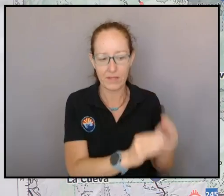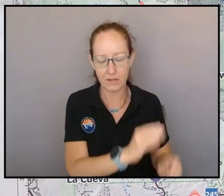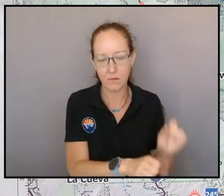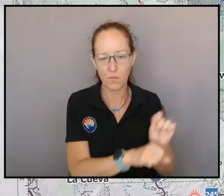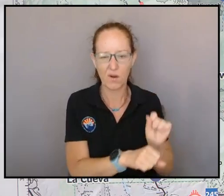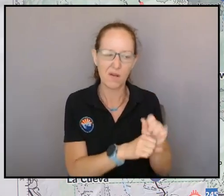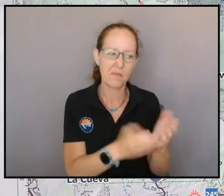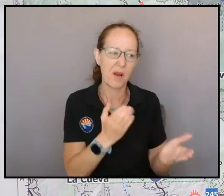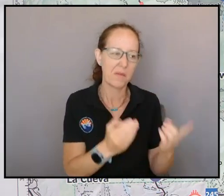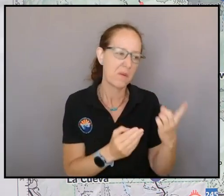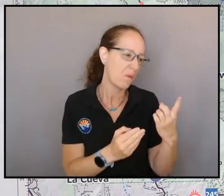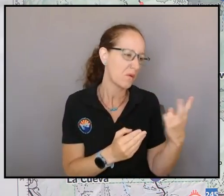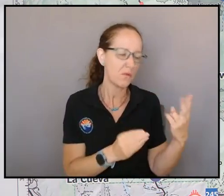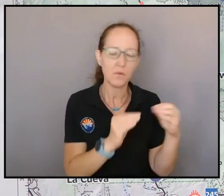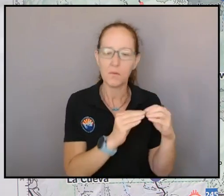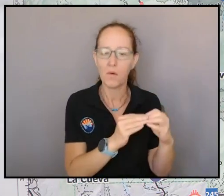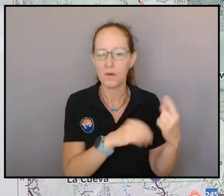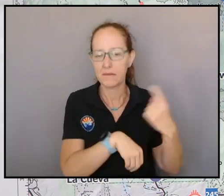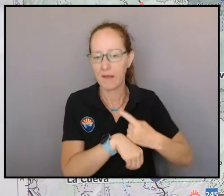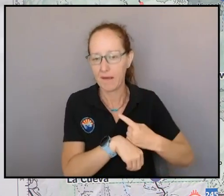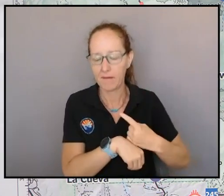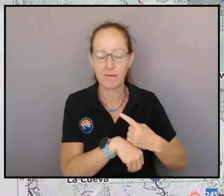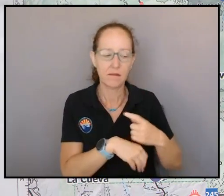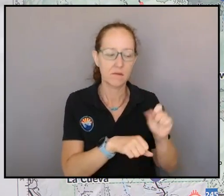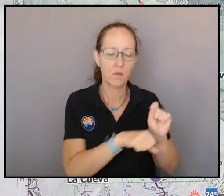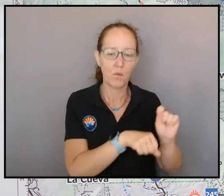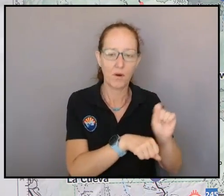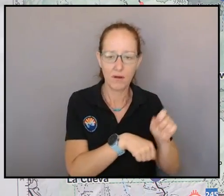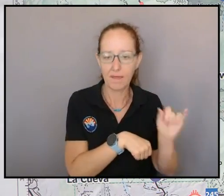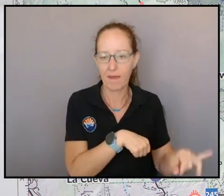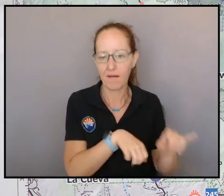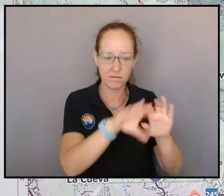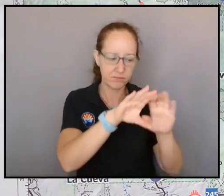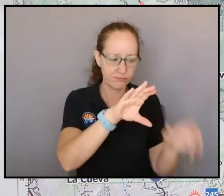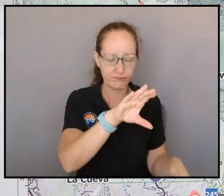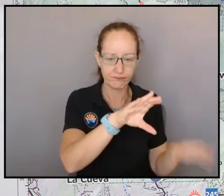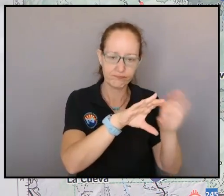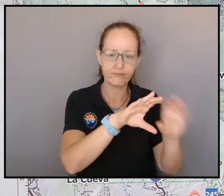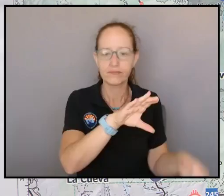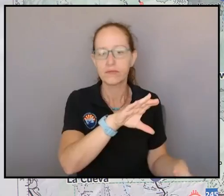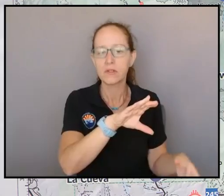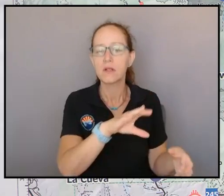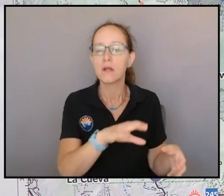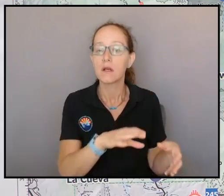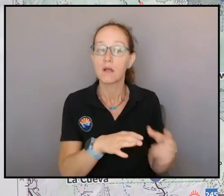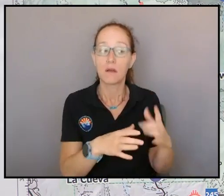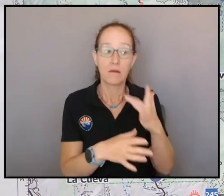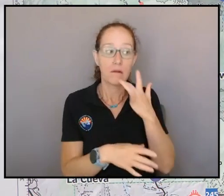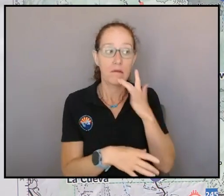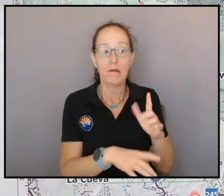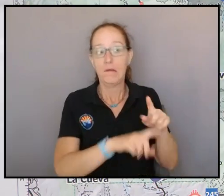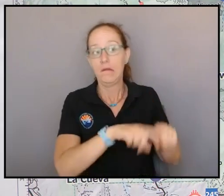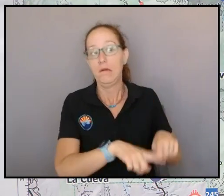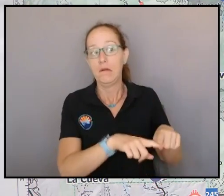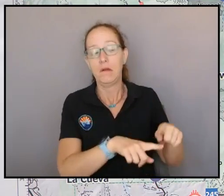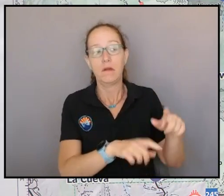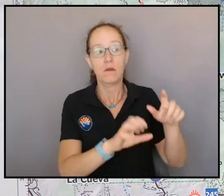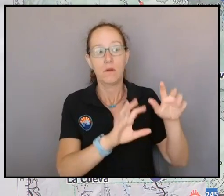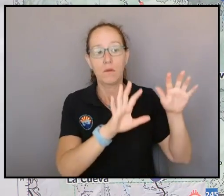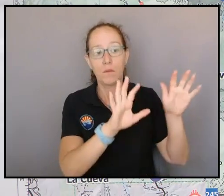dependent. They were able to stay out of the weather. They only had about 1/10 of an inch of the rain. Everything seemed to stay north to